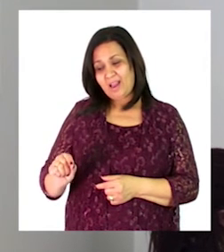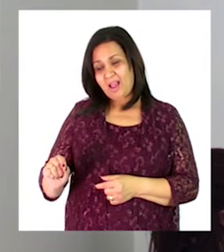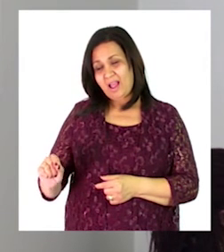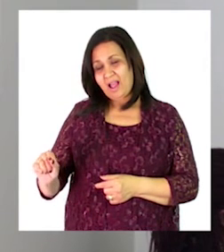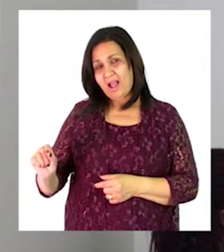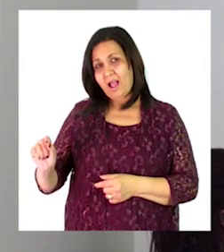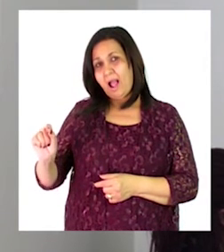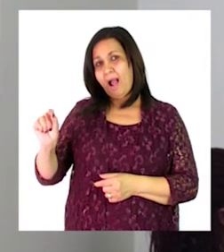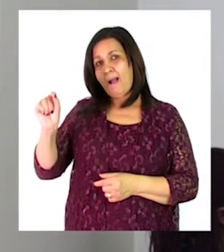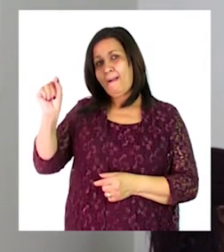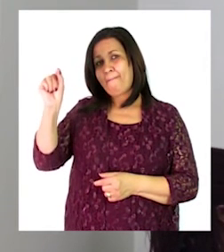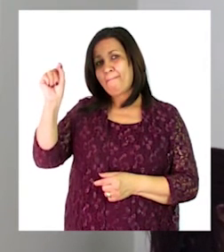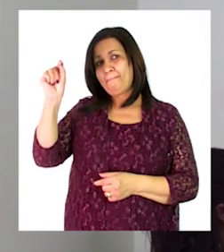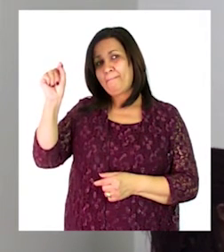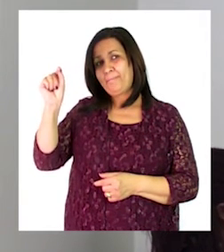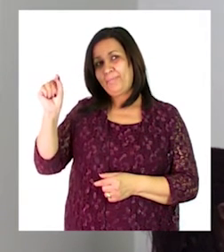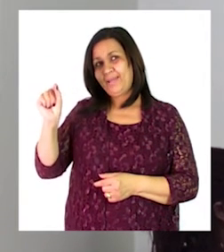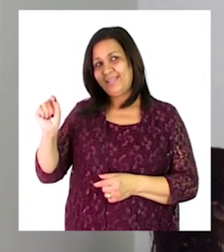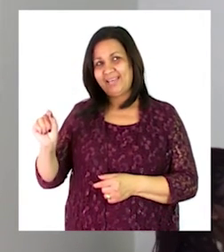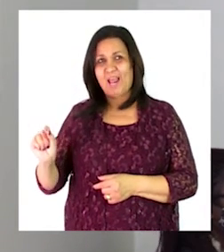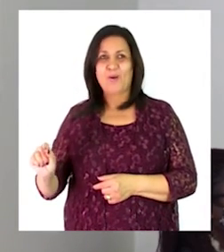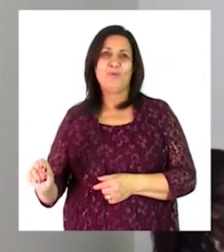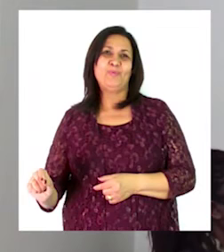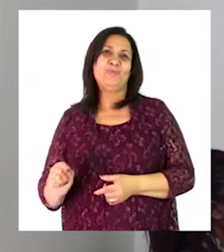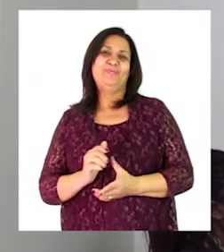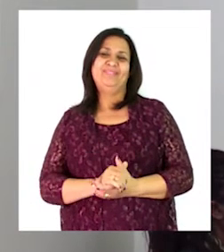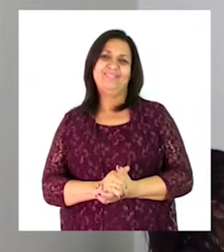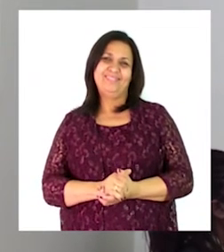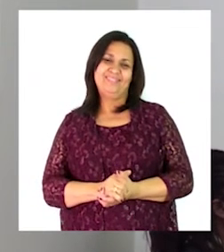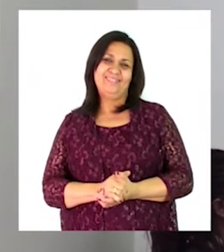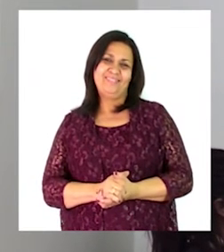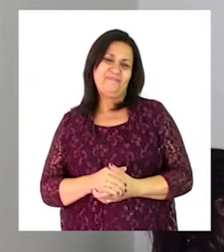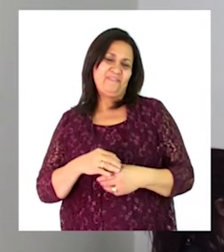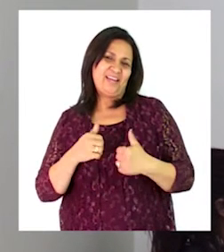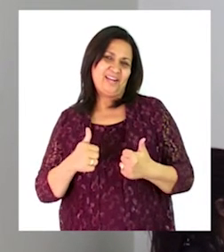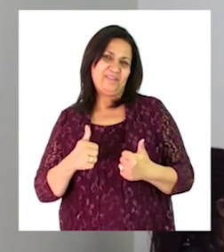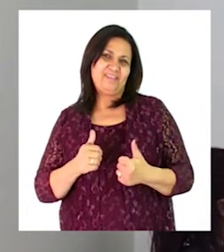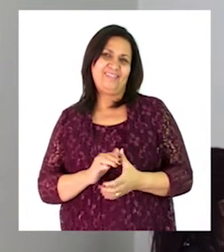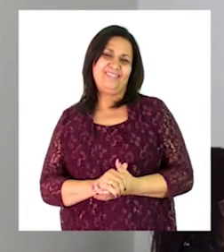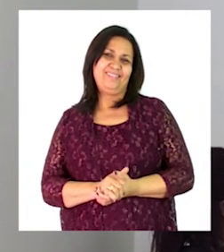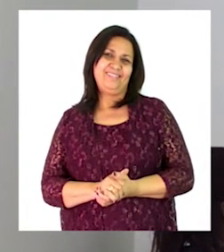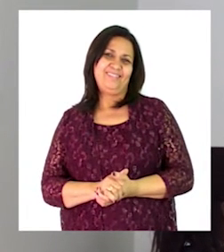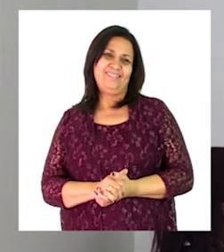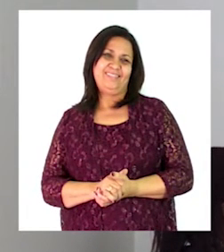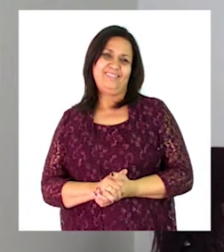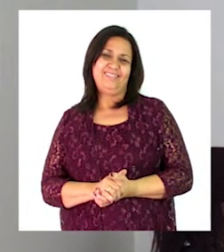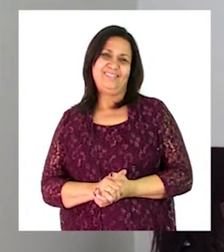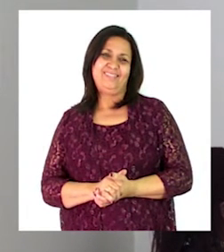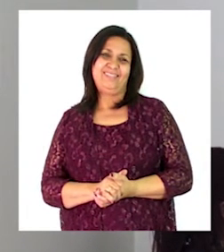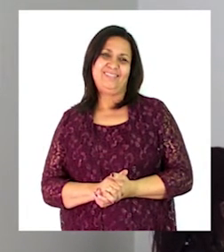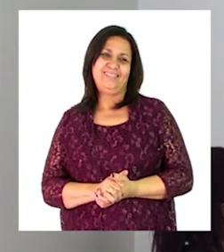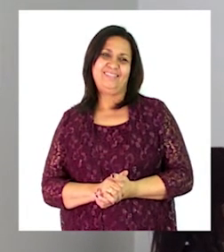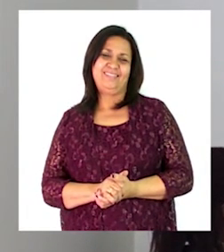of Dippy Duck, and we go all the way up, up, and we come down, straight